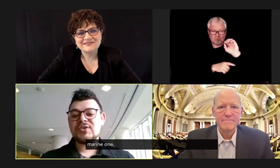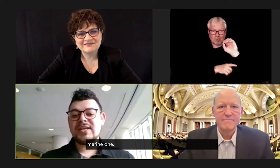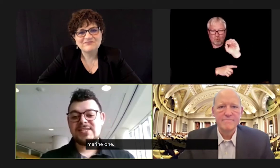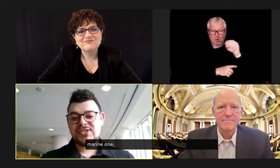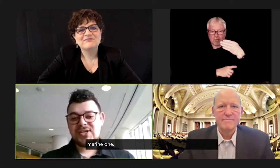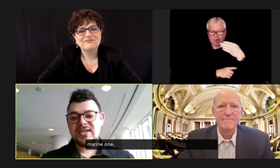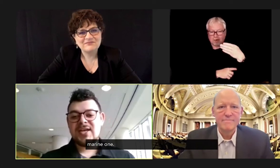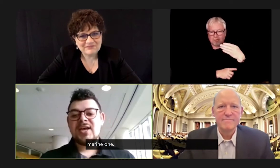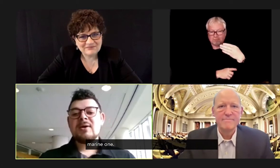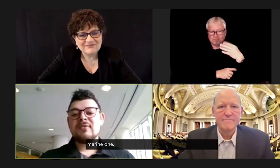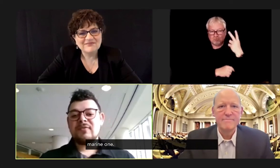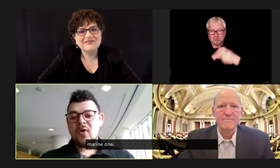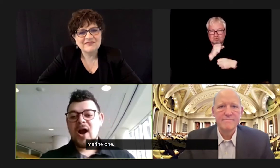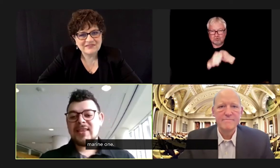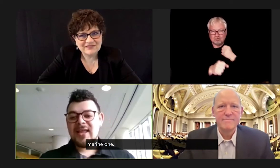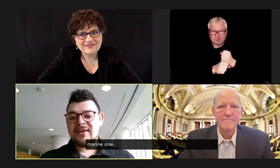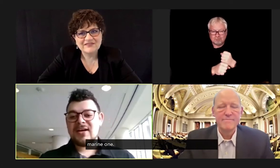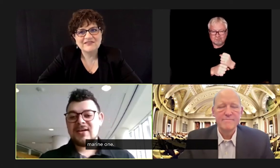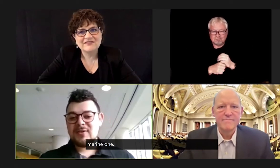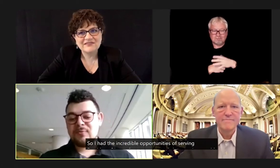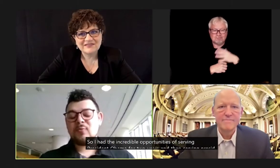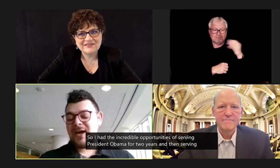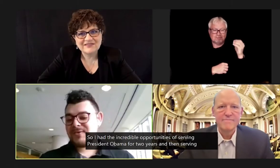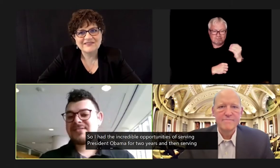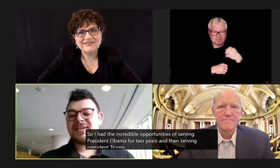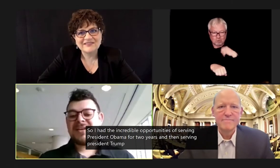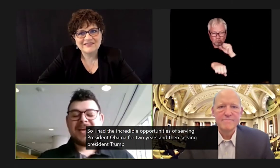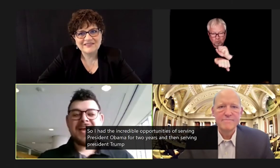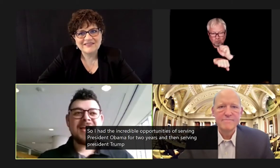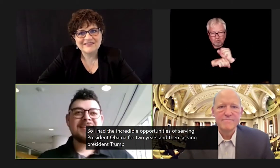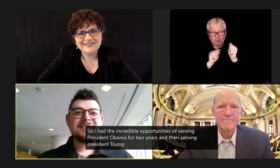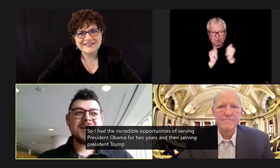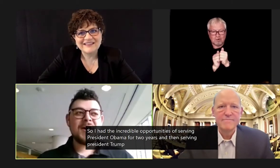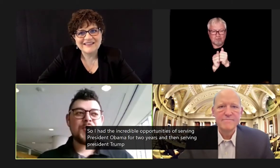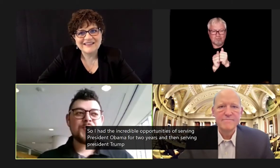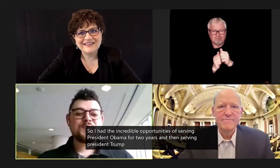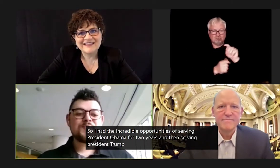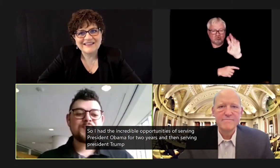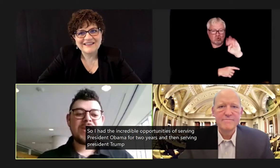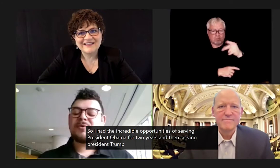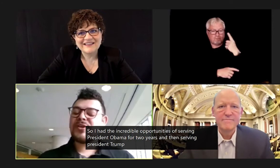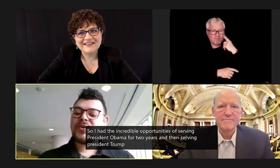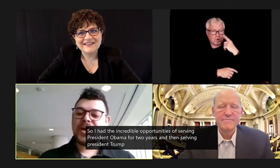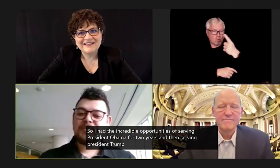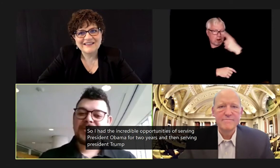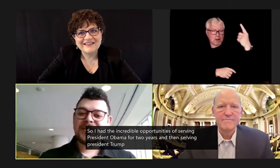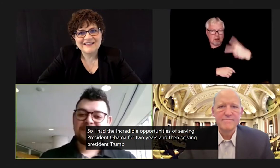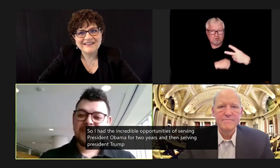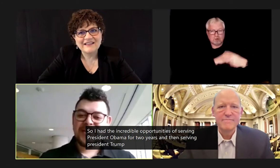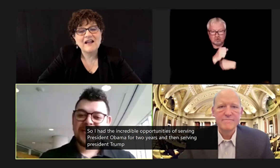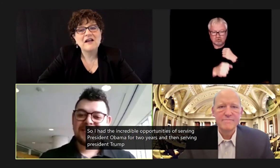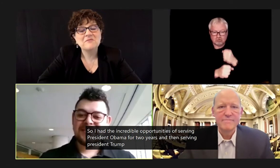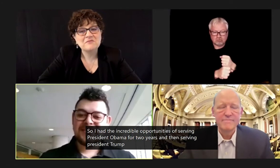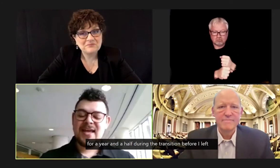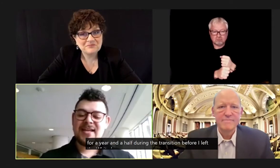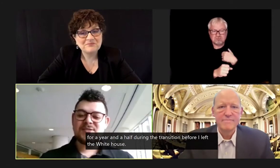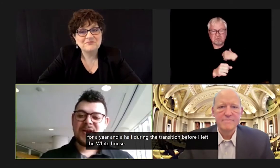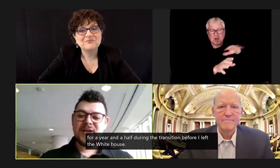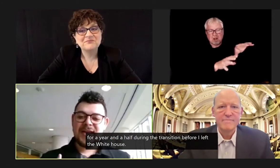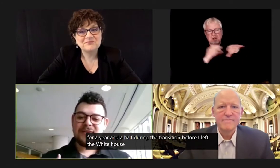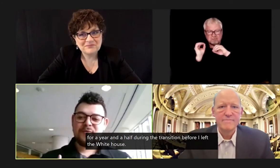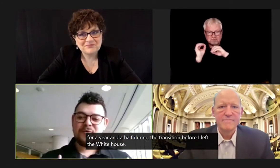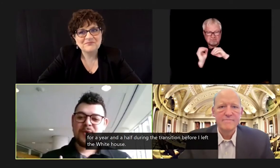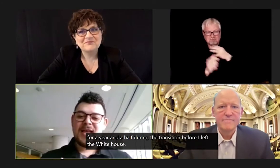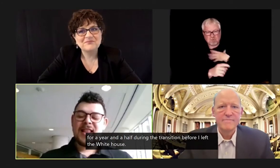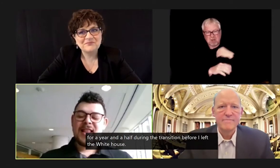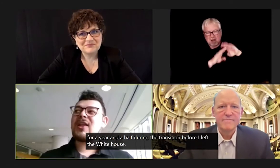during the transition before I left the White House. And it was an incredible experience, and it's kind